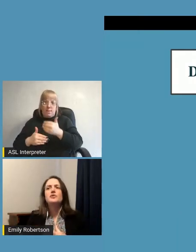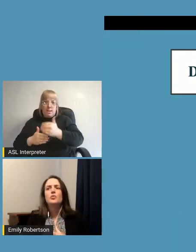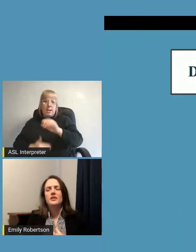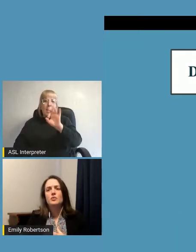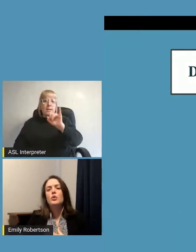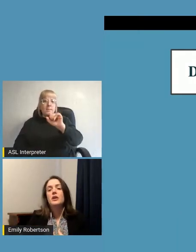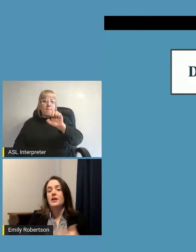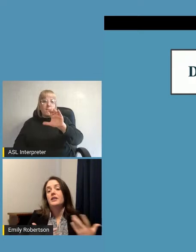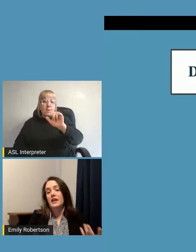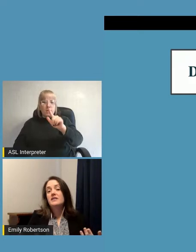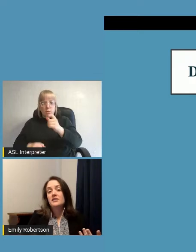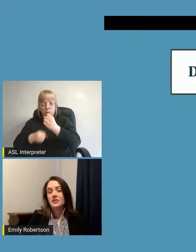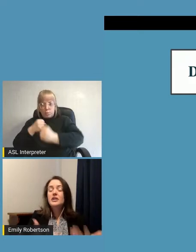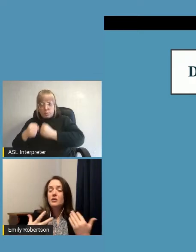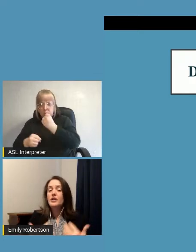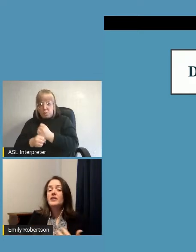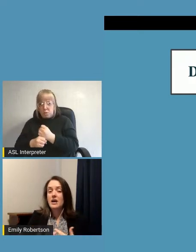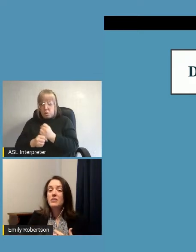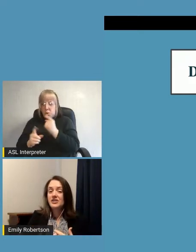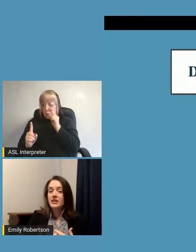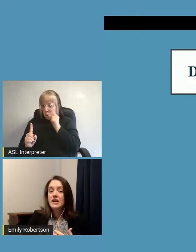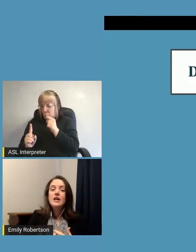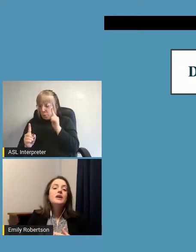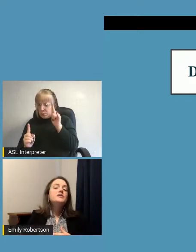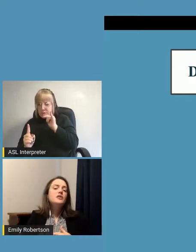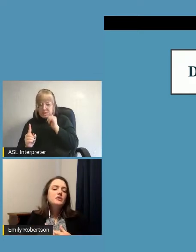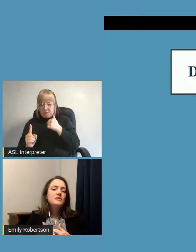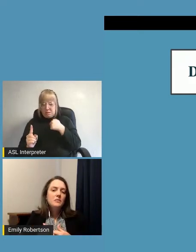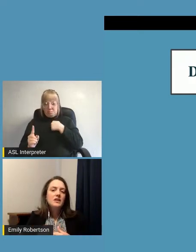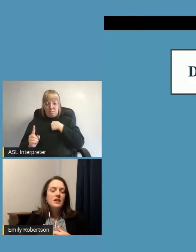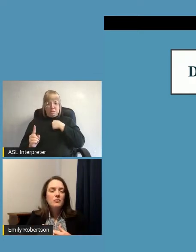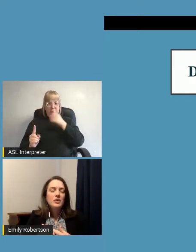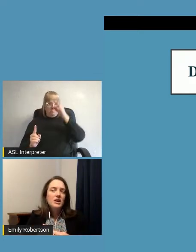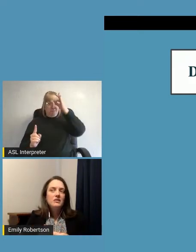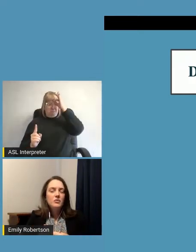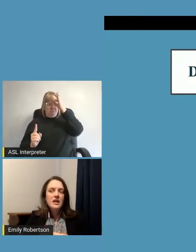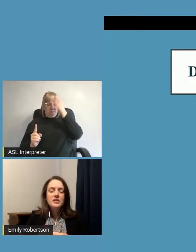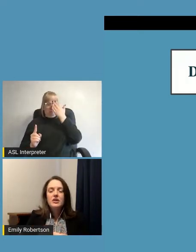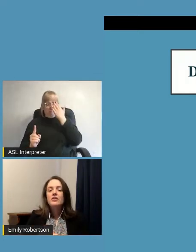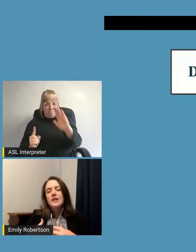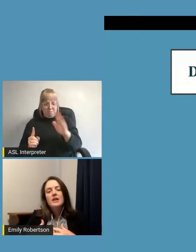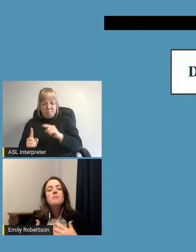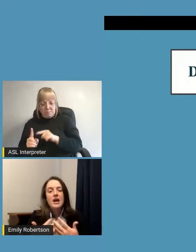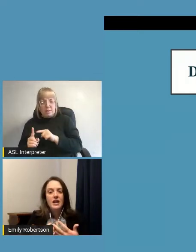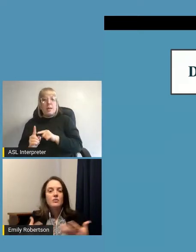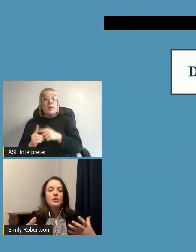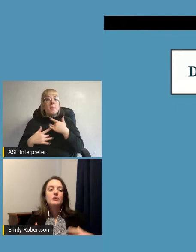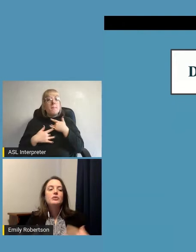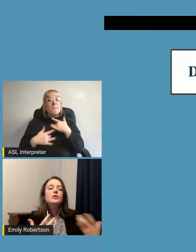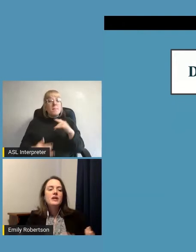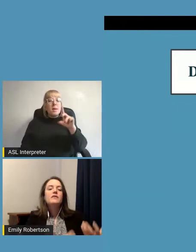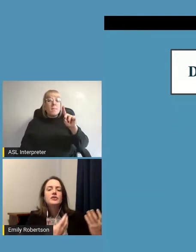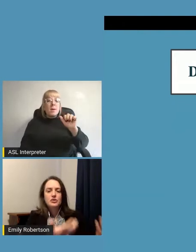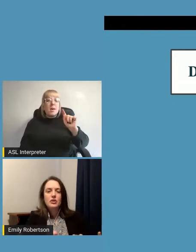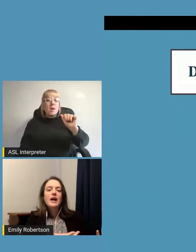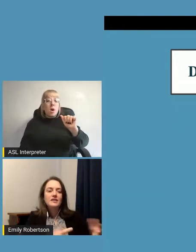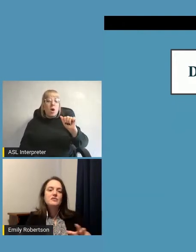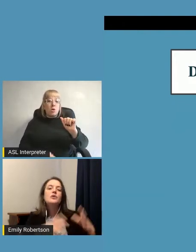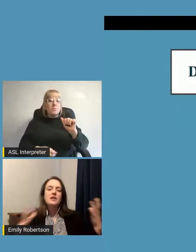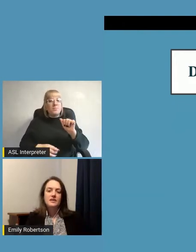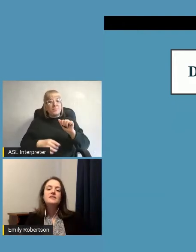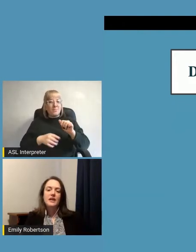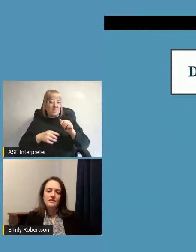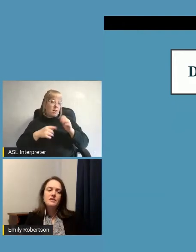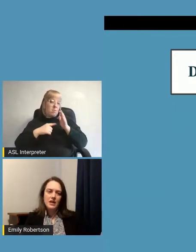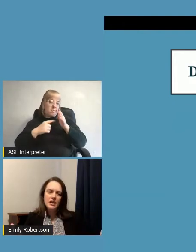specific goals you want to work on in the next fiscal year within that budget. So you would do something that we tend to call data mining, where you're looking for